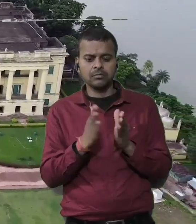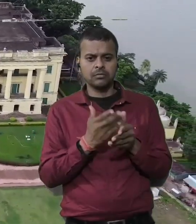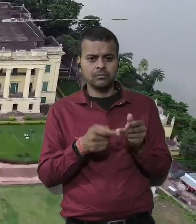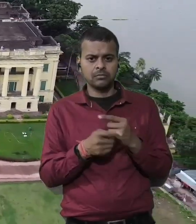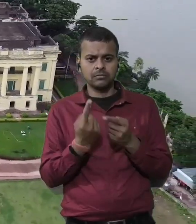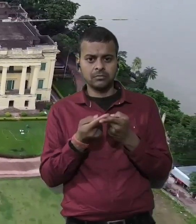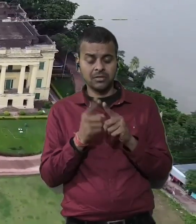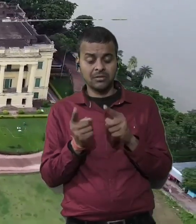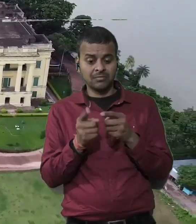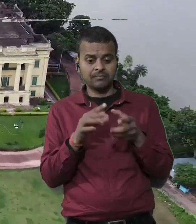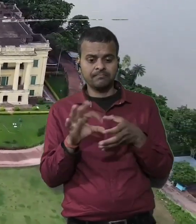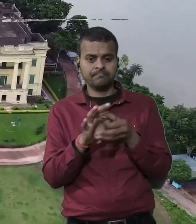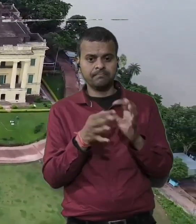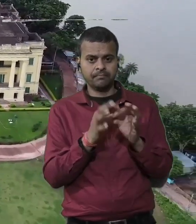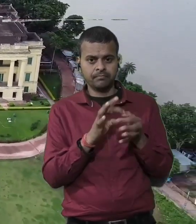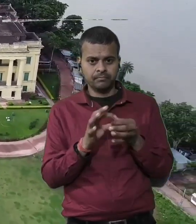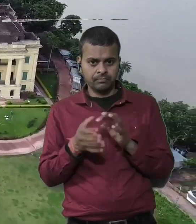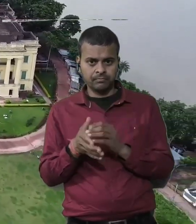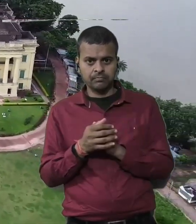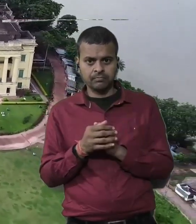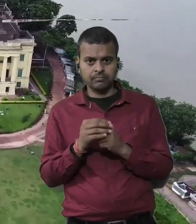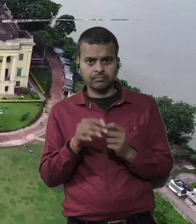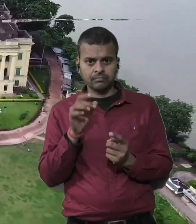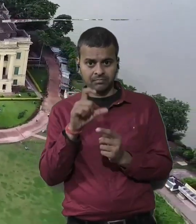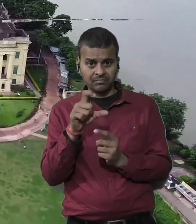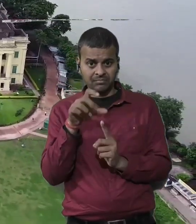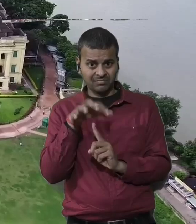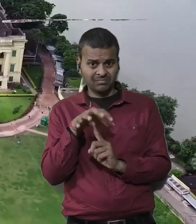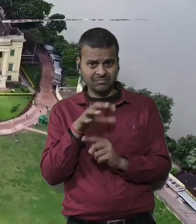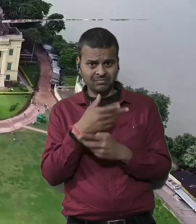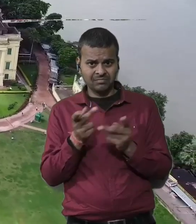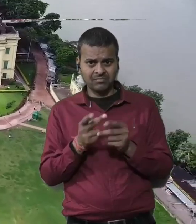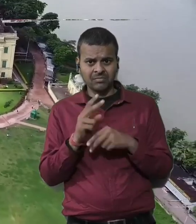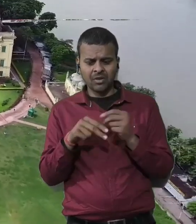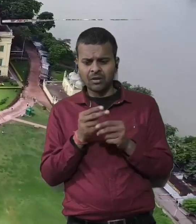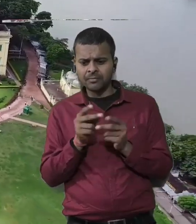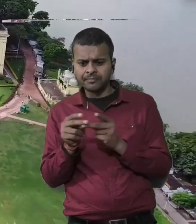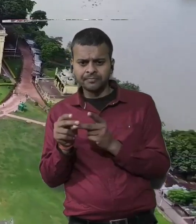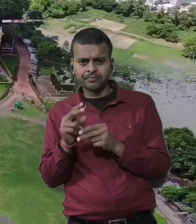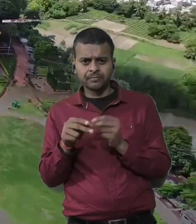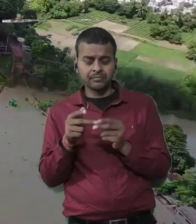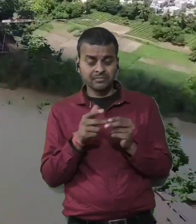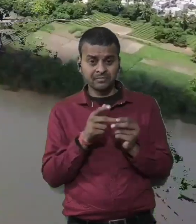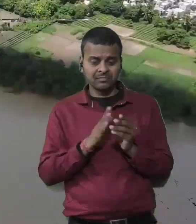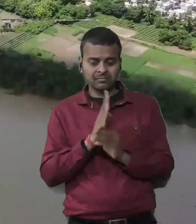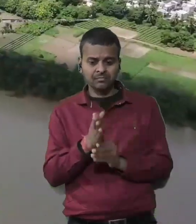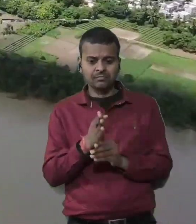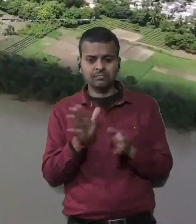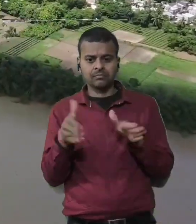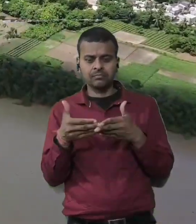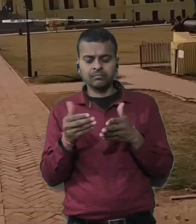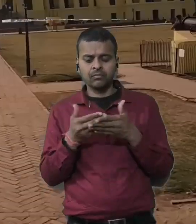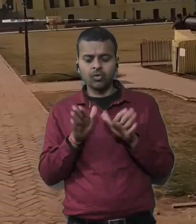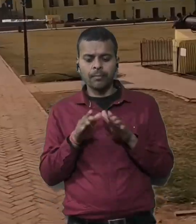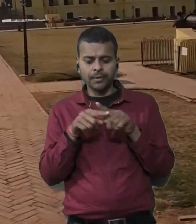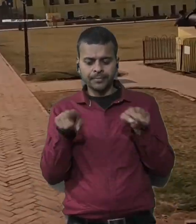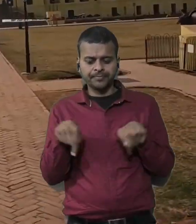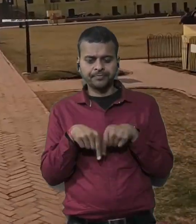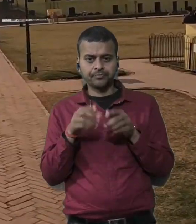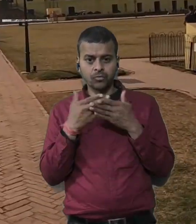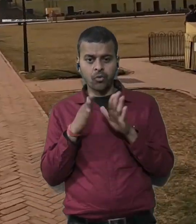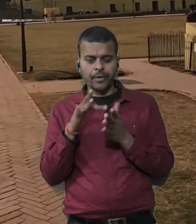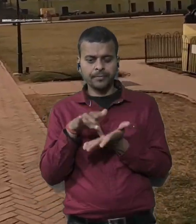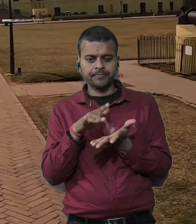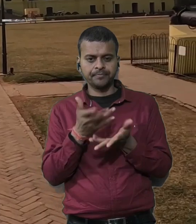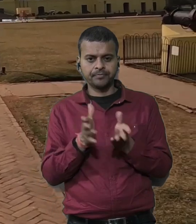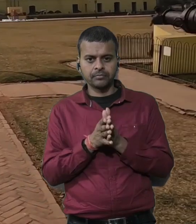into 3 blocks and connected by corridors and rooms. Between the central block and each of the east and west block are